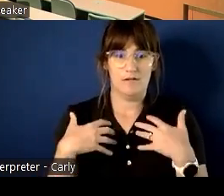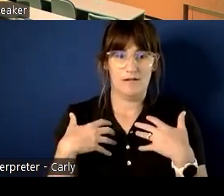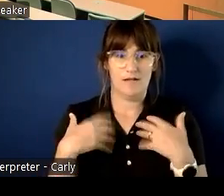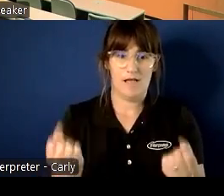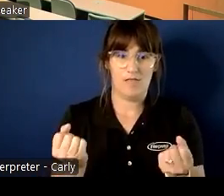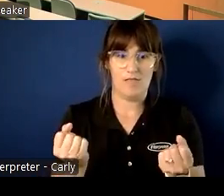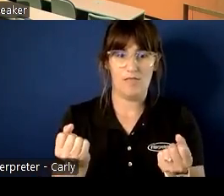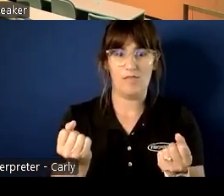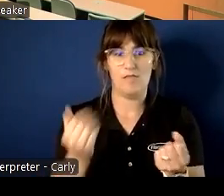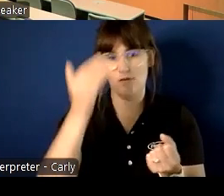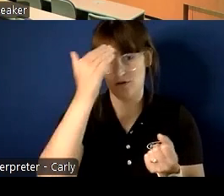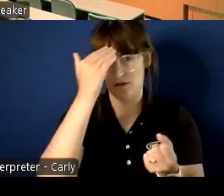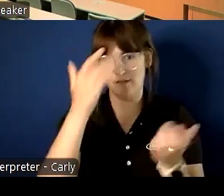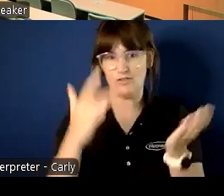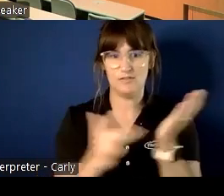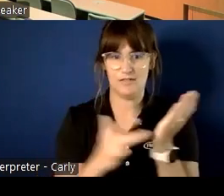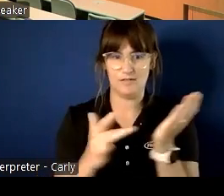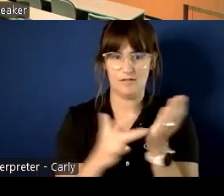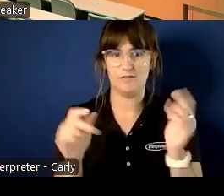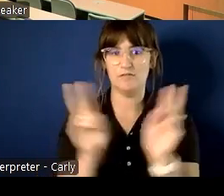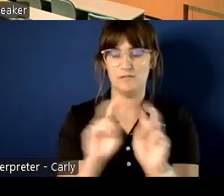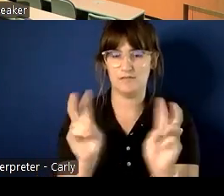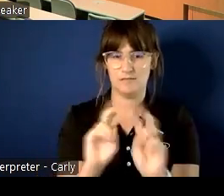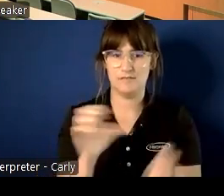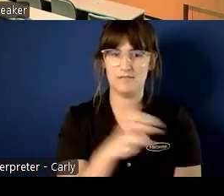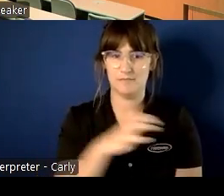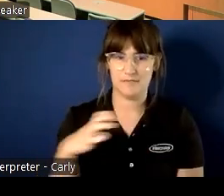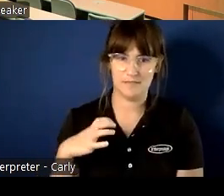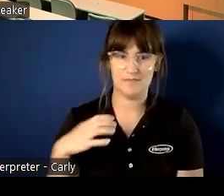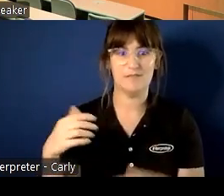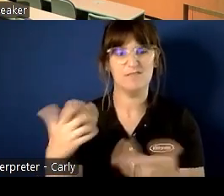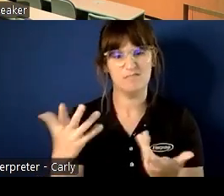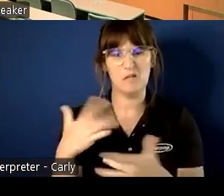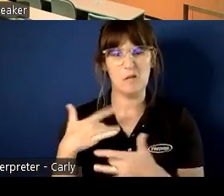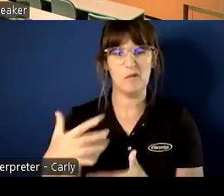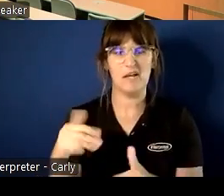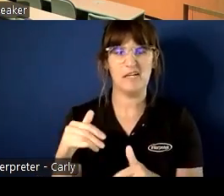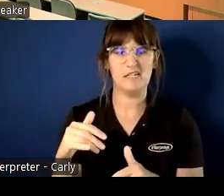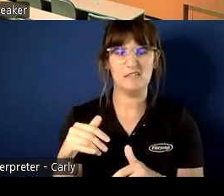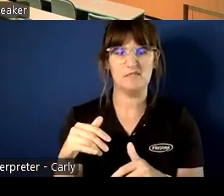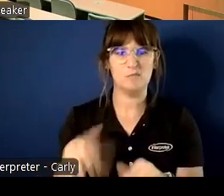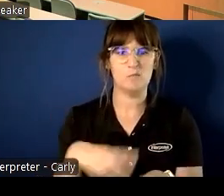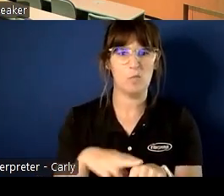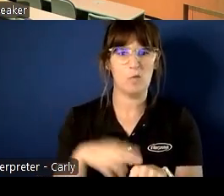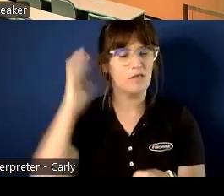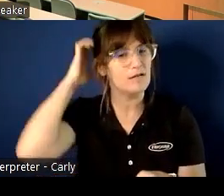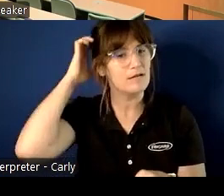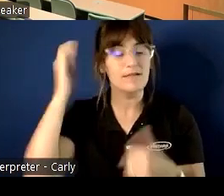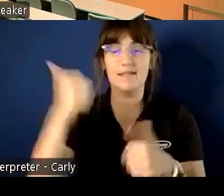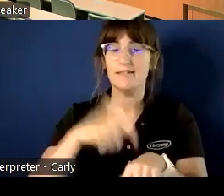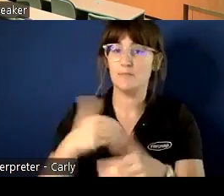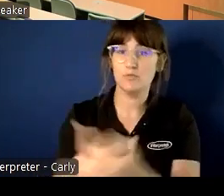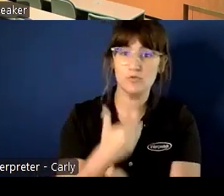this is pretty typical in health insurance companies. So whenever there's a new intervention, new program, a new drug, new device,